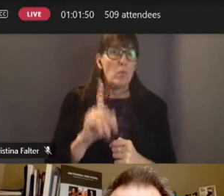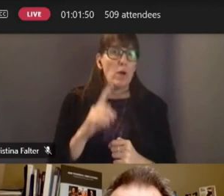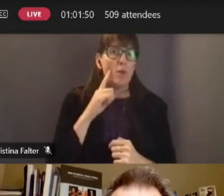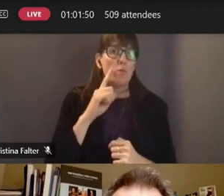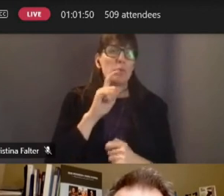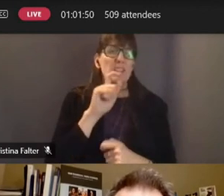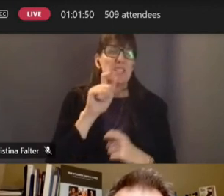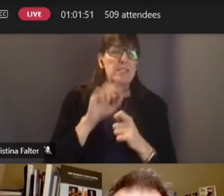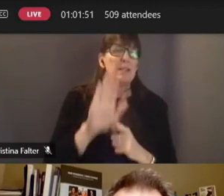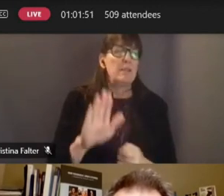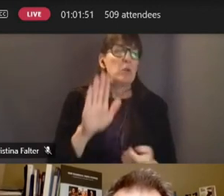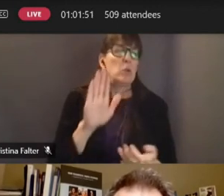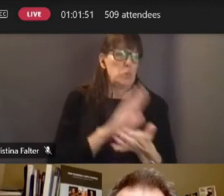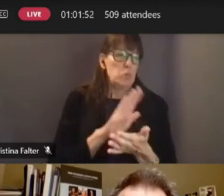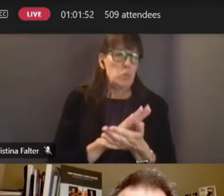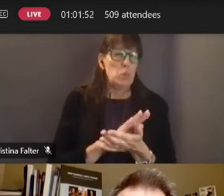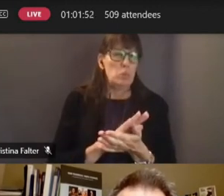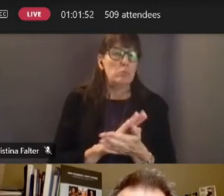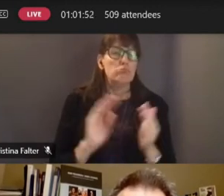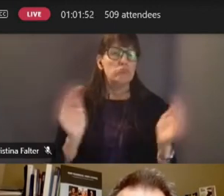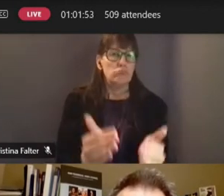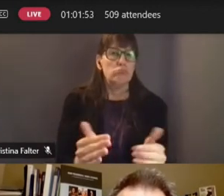community.